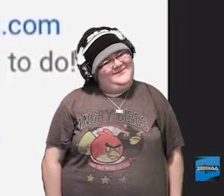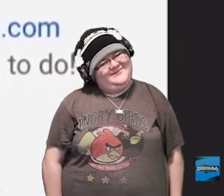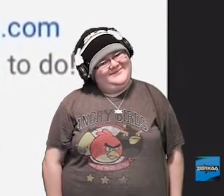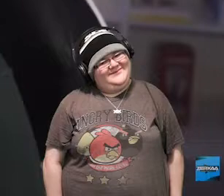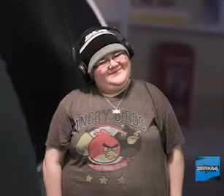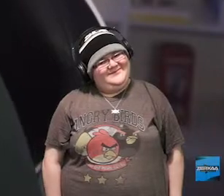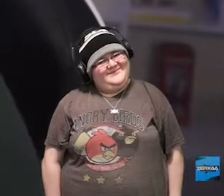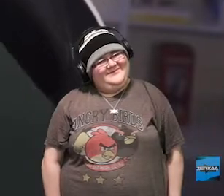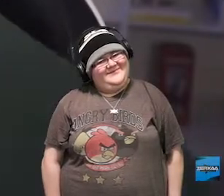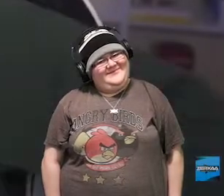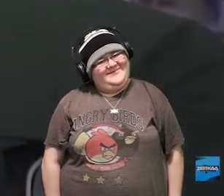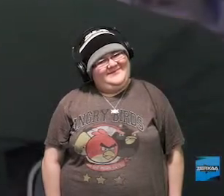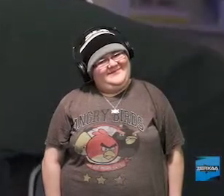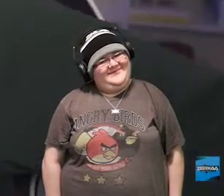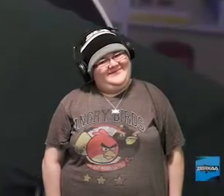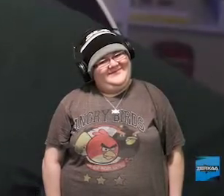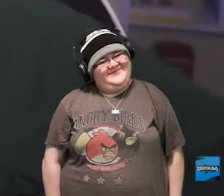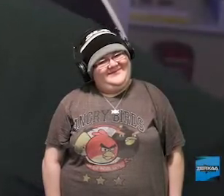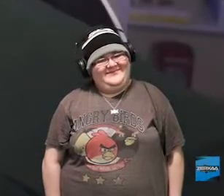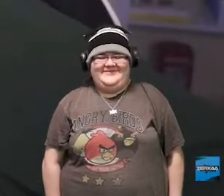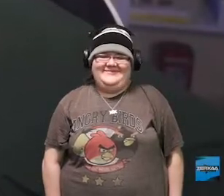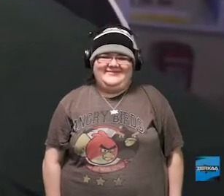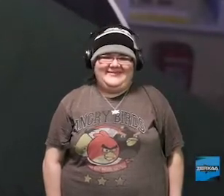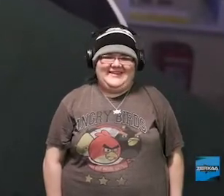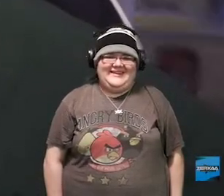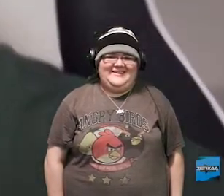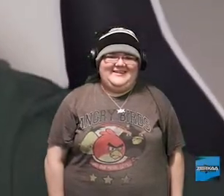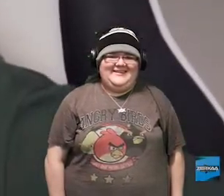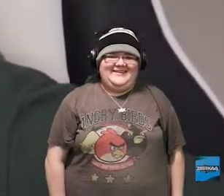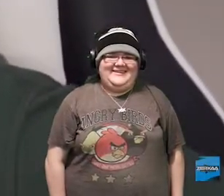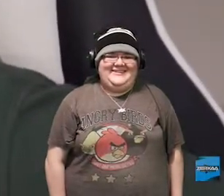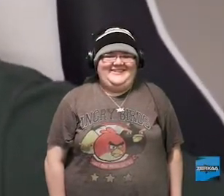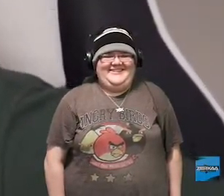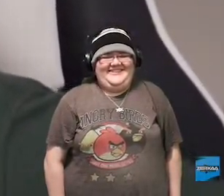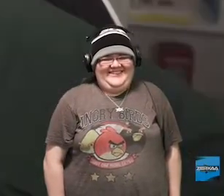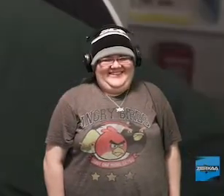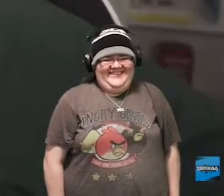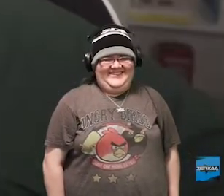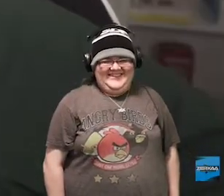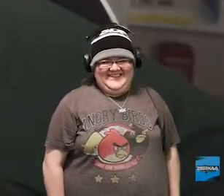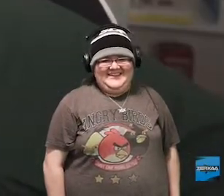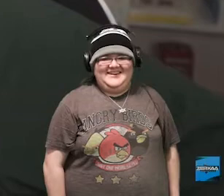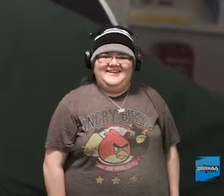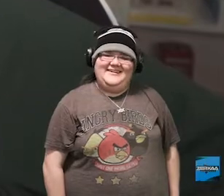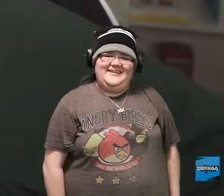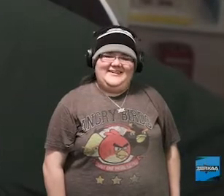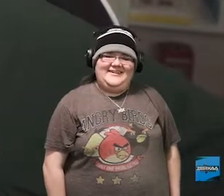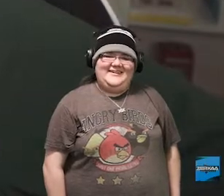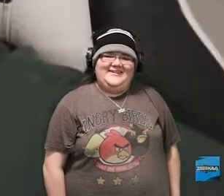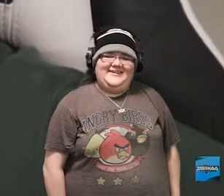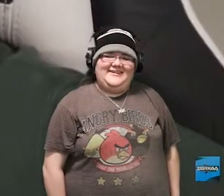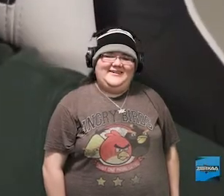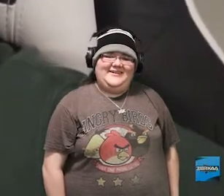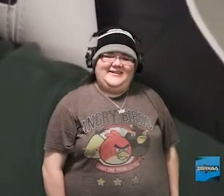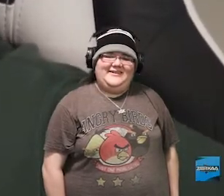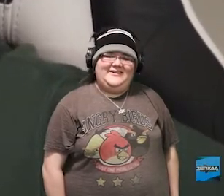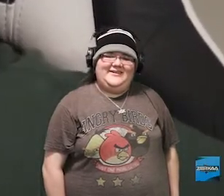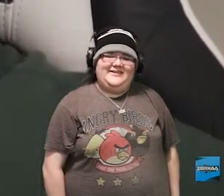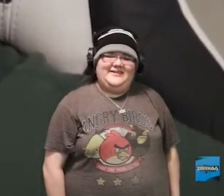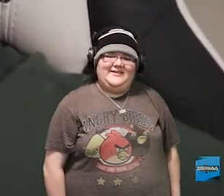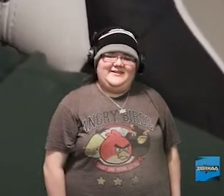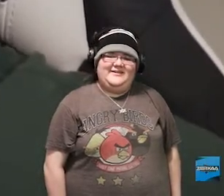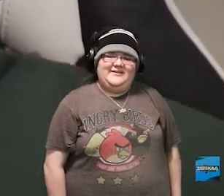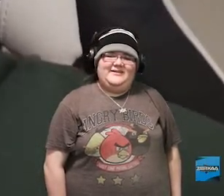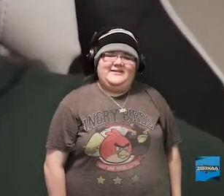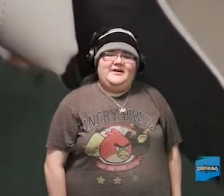1st, 2022. Ooh, got less than 2 years to finish off the film. God. In case you need to understand context here, we did a